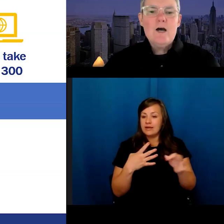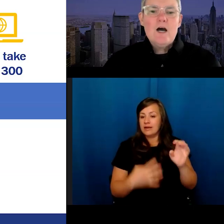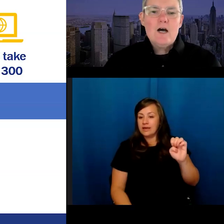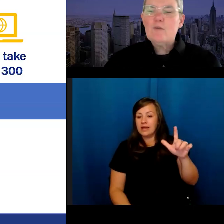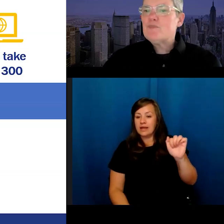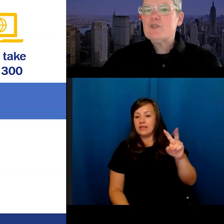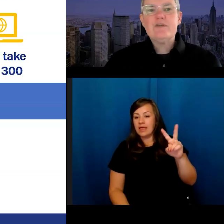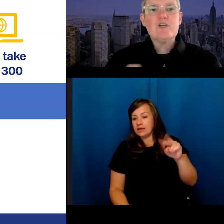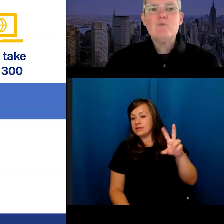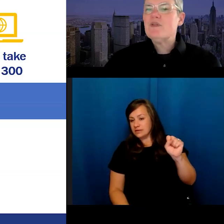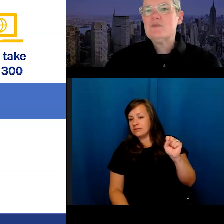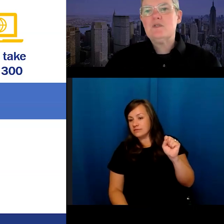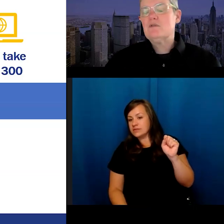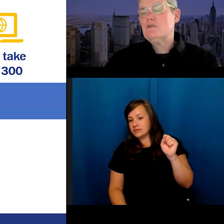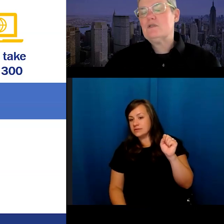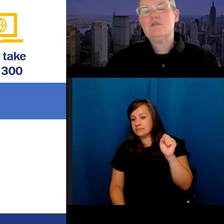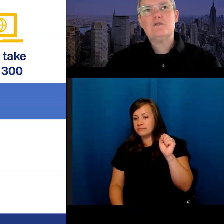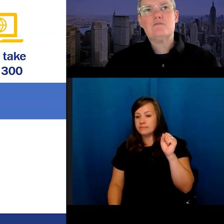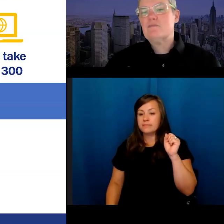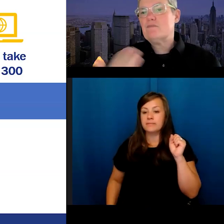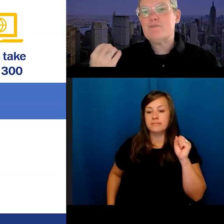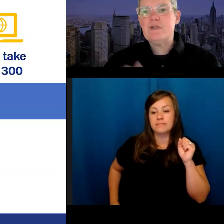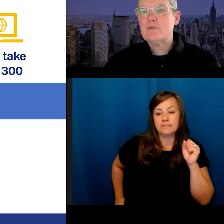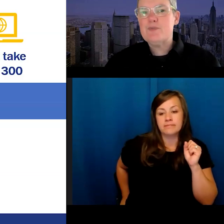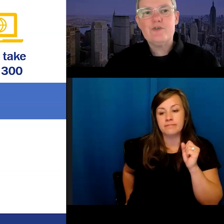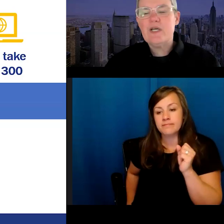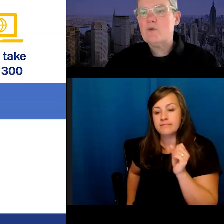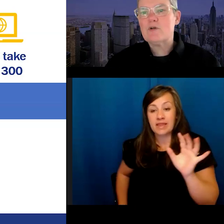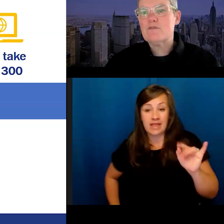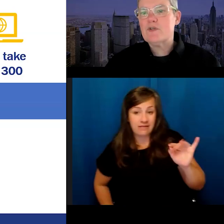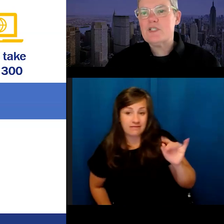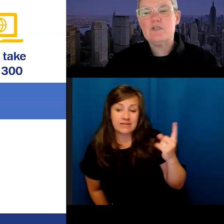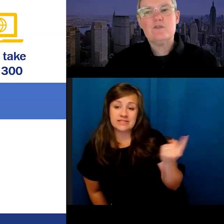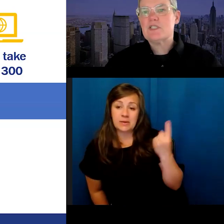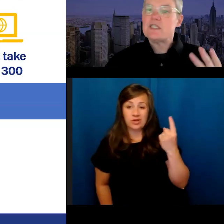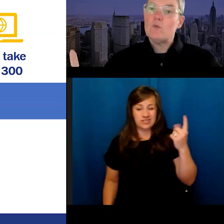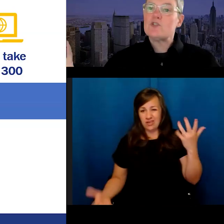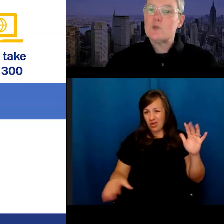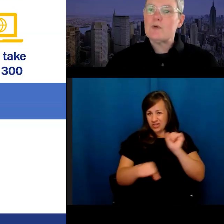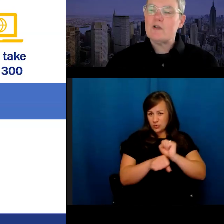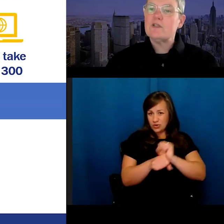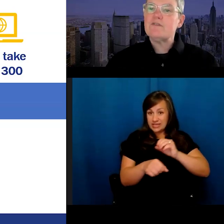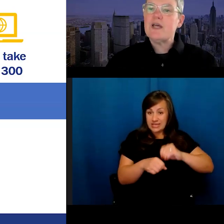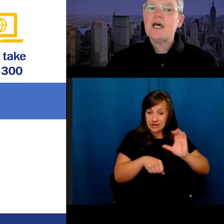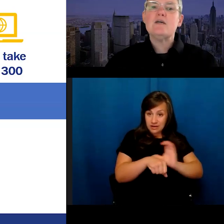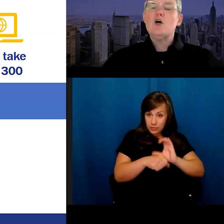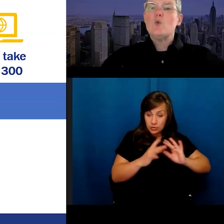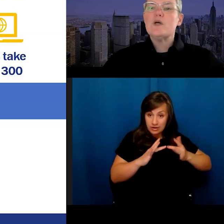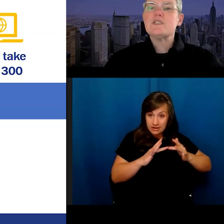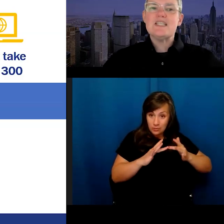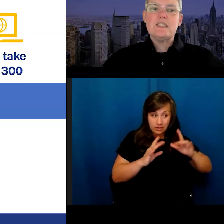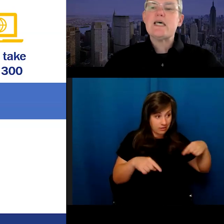ways. If someone is been a computer networker for years and says, I want to do a portfolio for